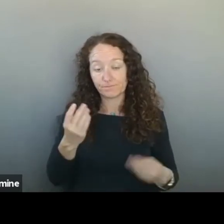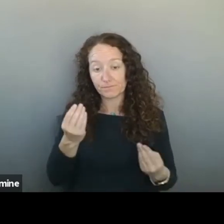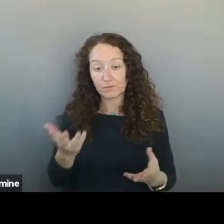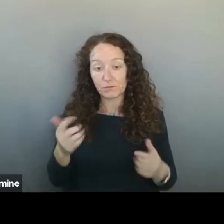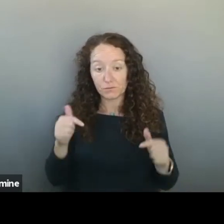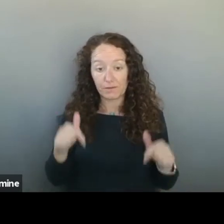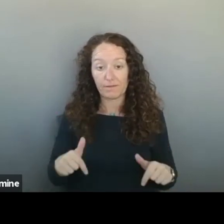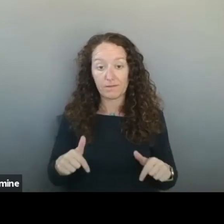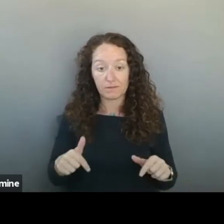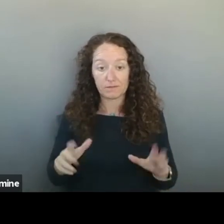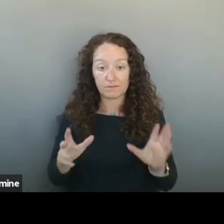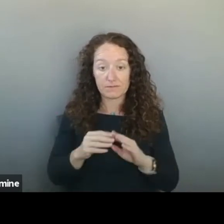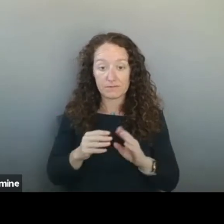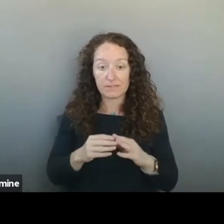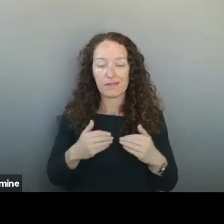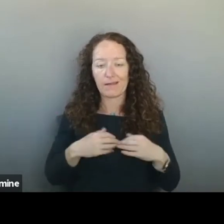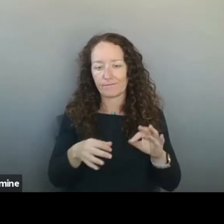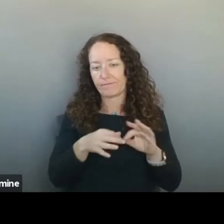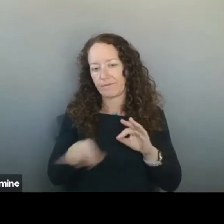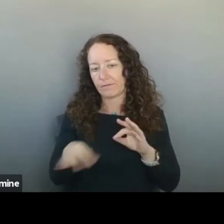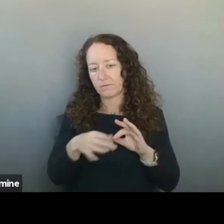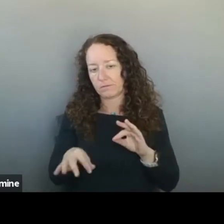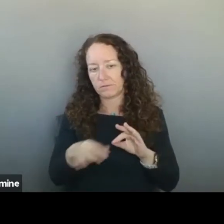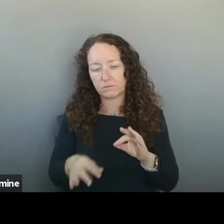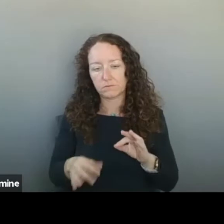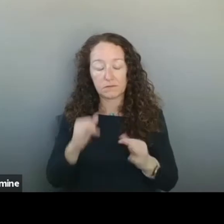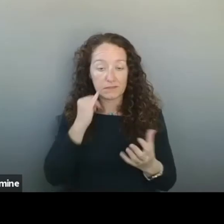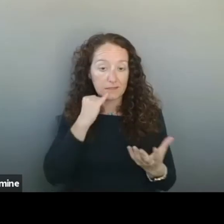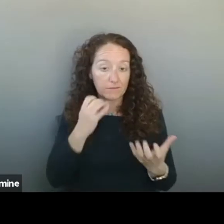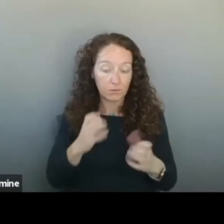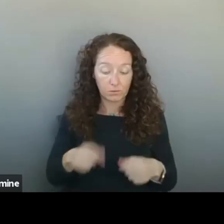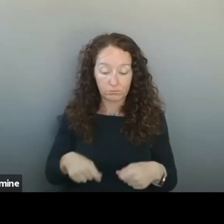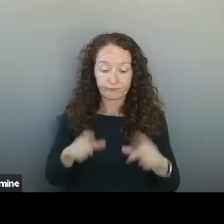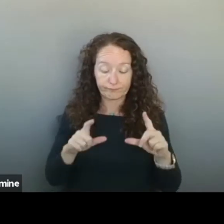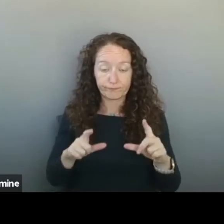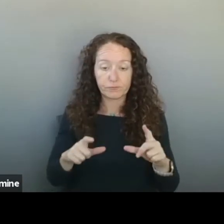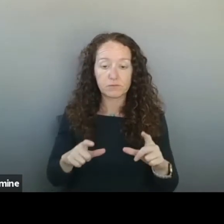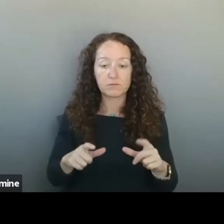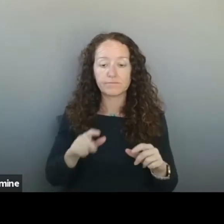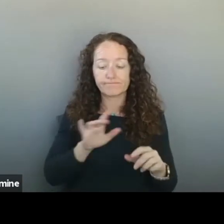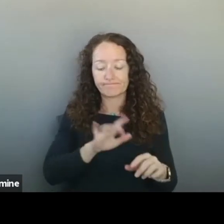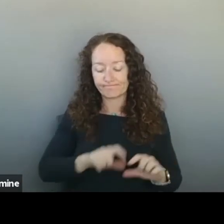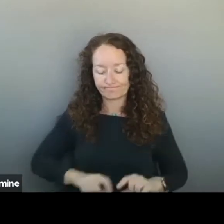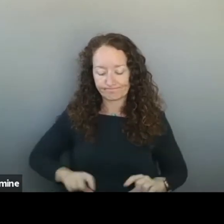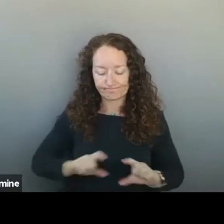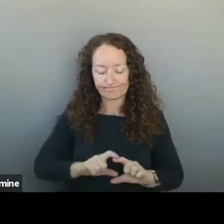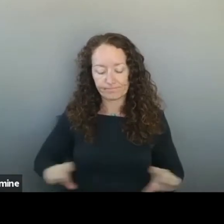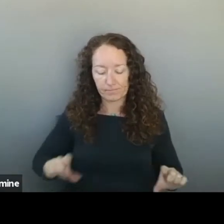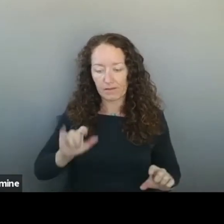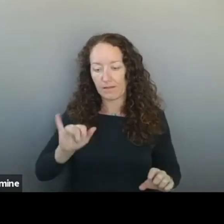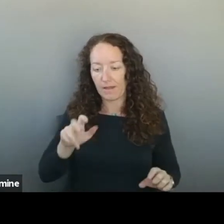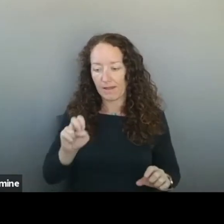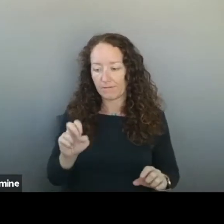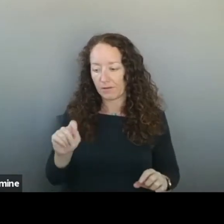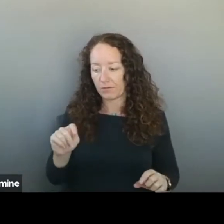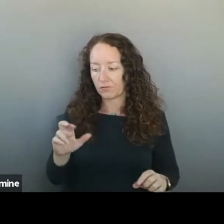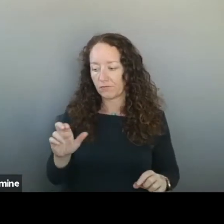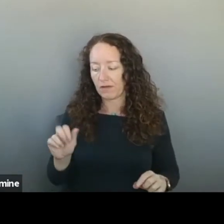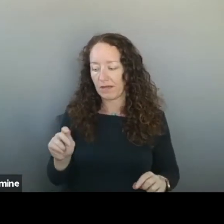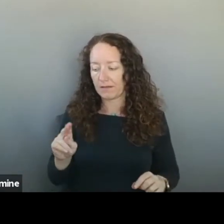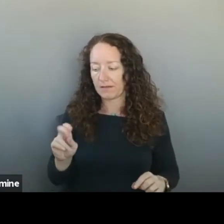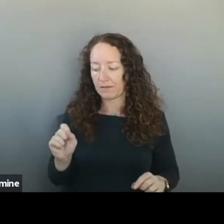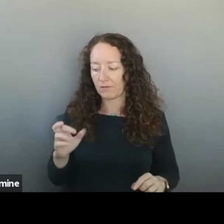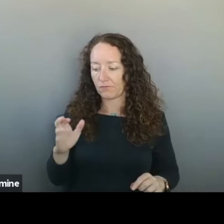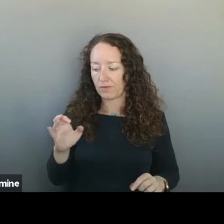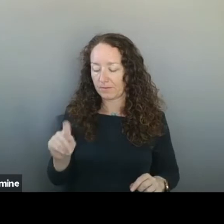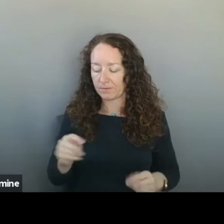include closed captioning. To activate that setting, just click the live transcript button on your toolbar and select show